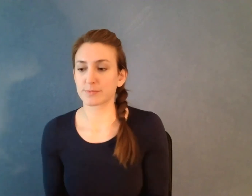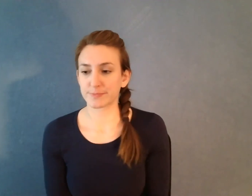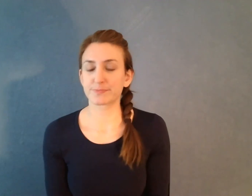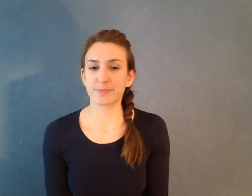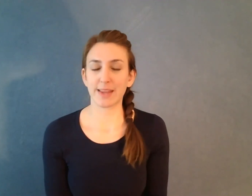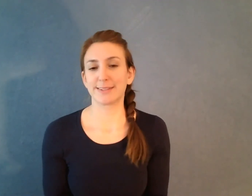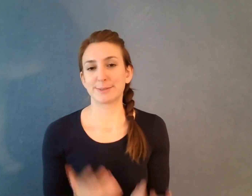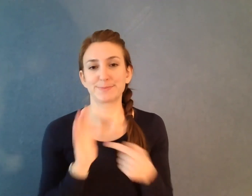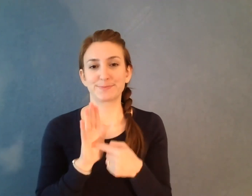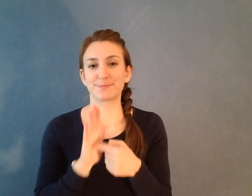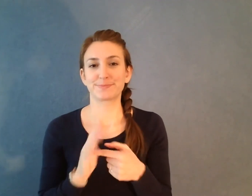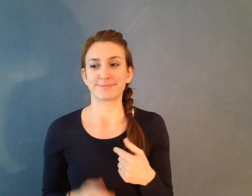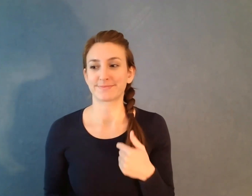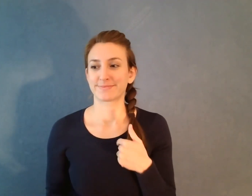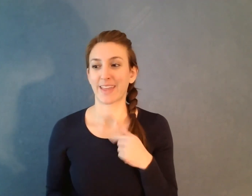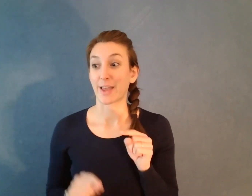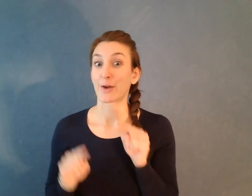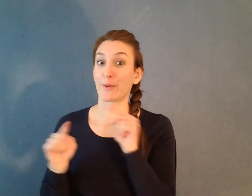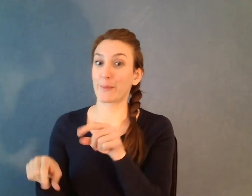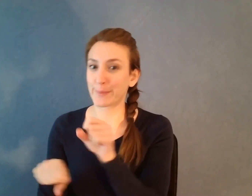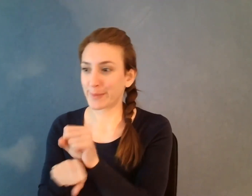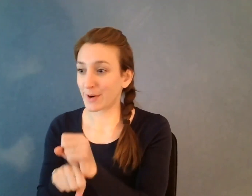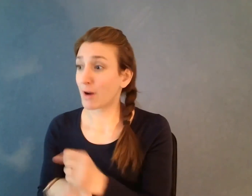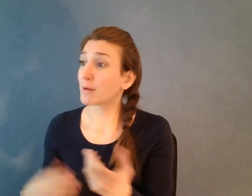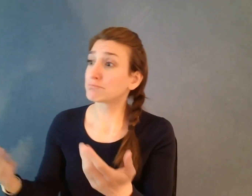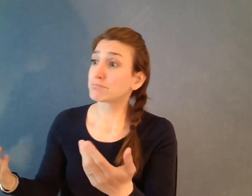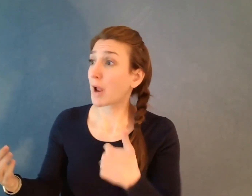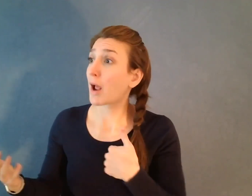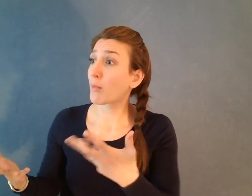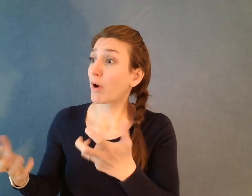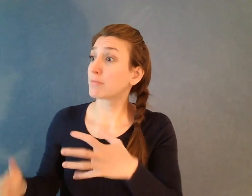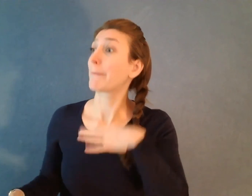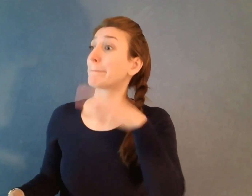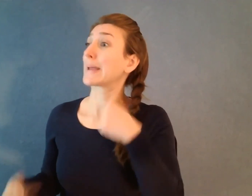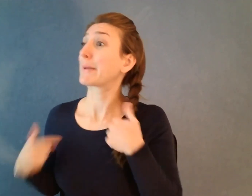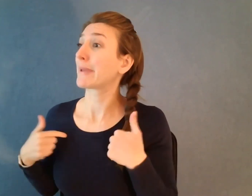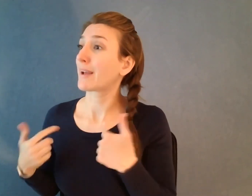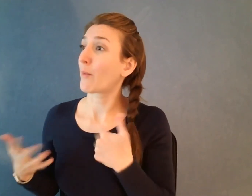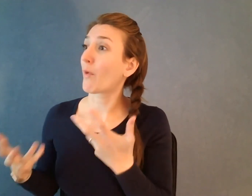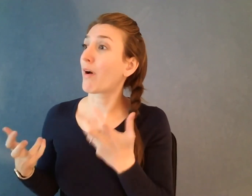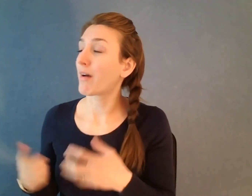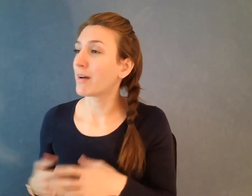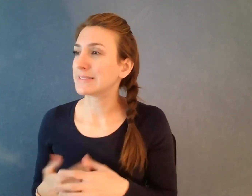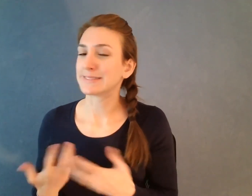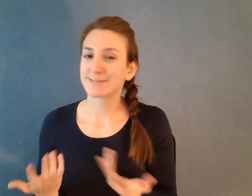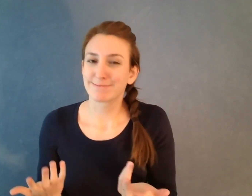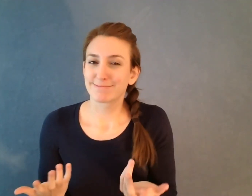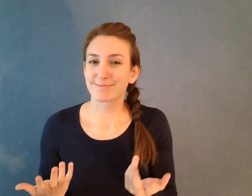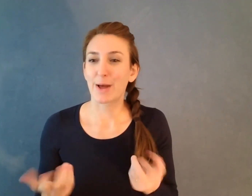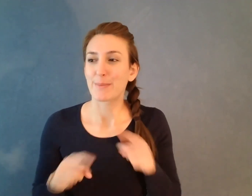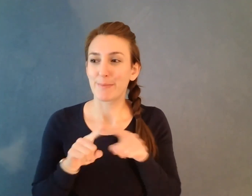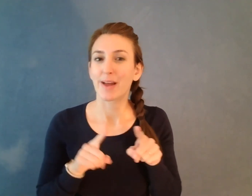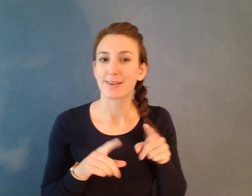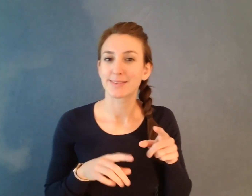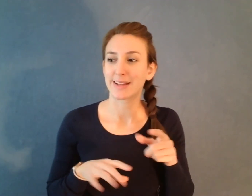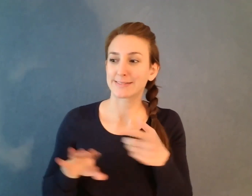in. But this actually tells you how to put in the work while you're doing it and to apply what